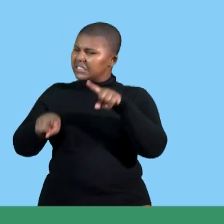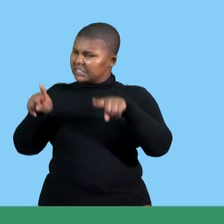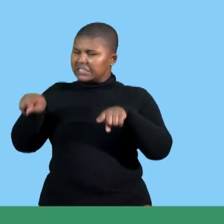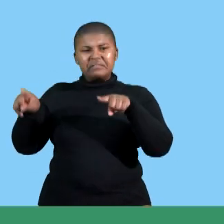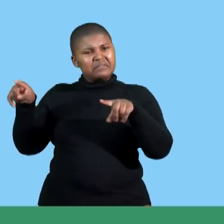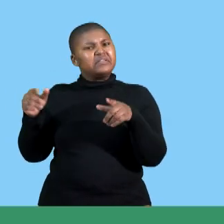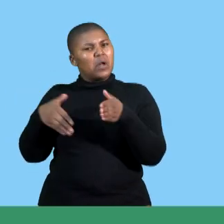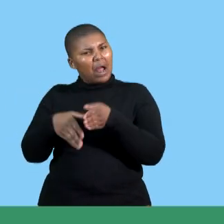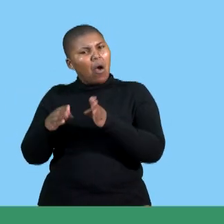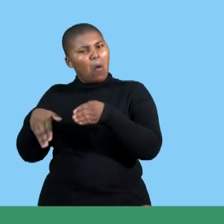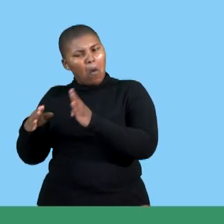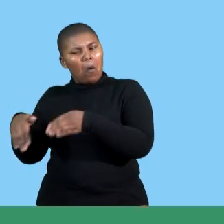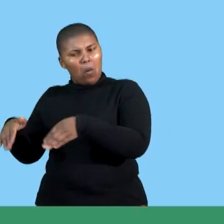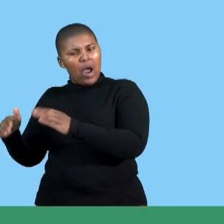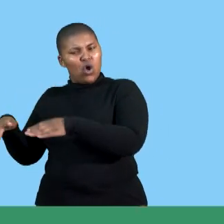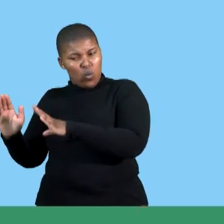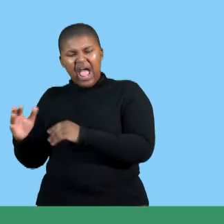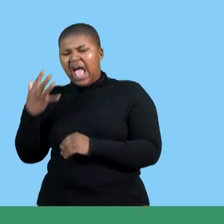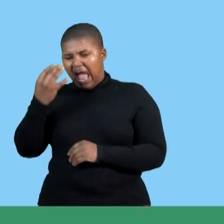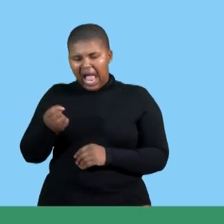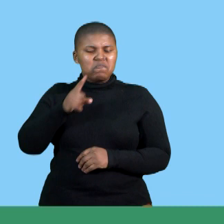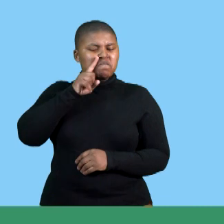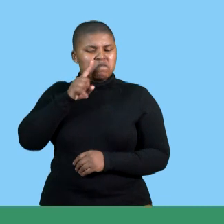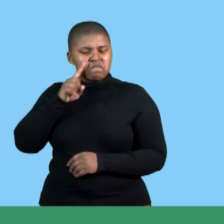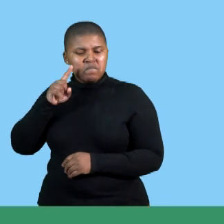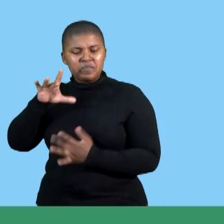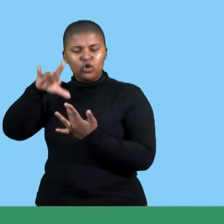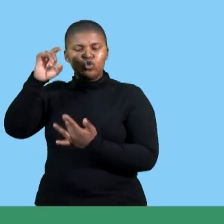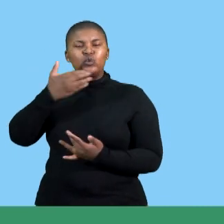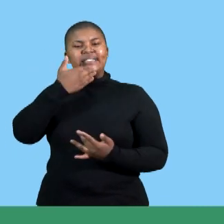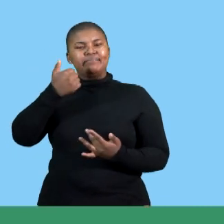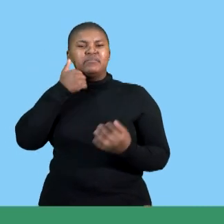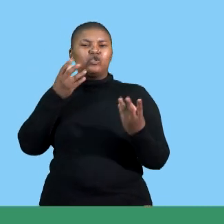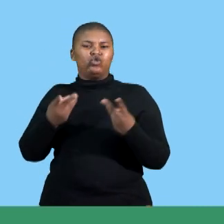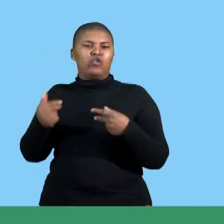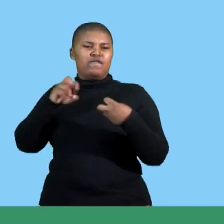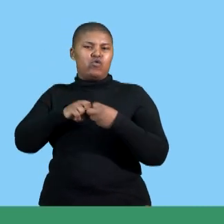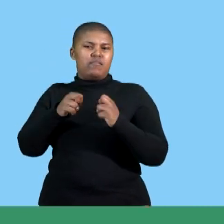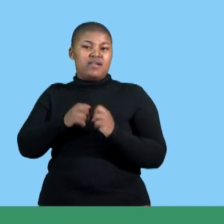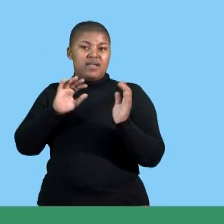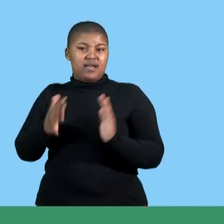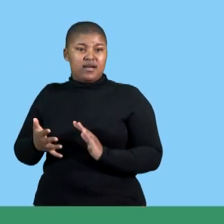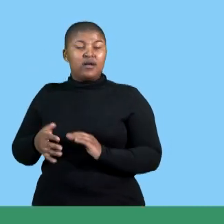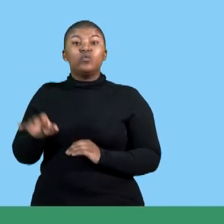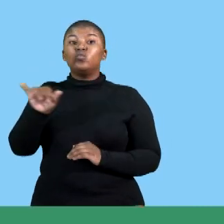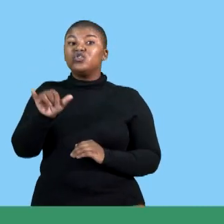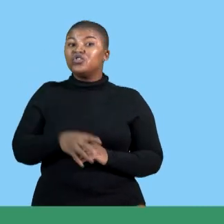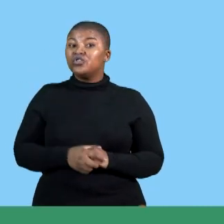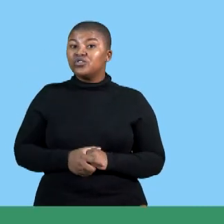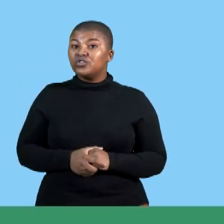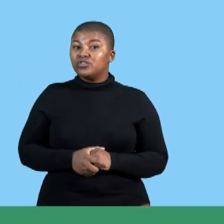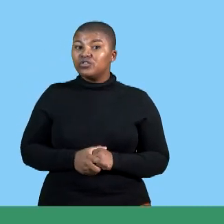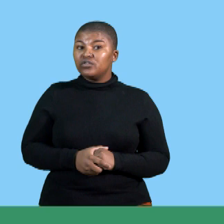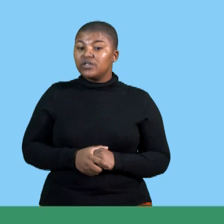existing alternatives are considered and choosing a best solution to a problem. So we're looking at